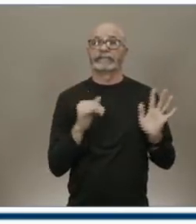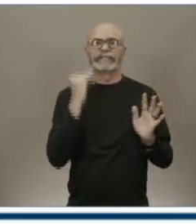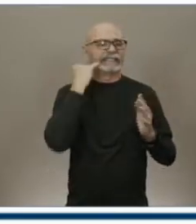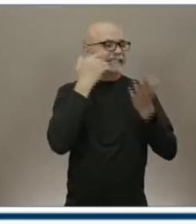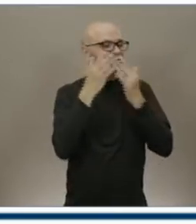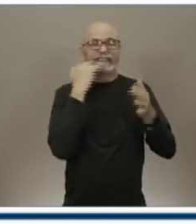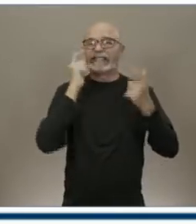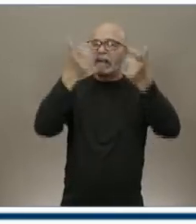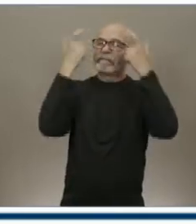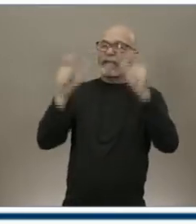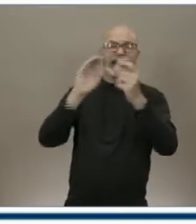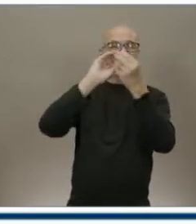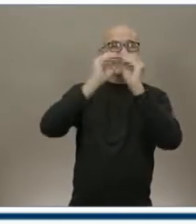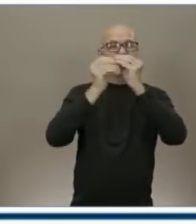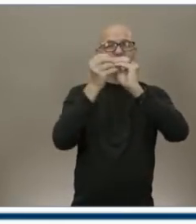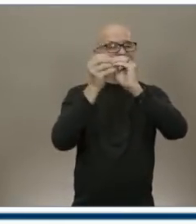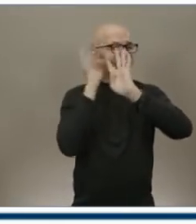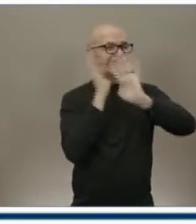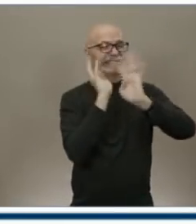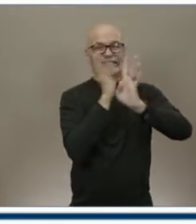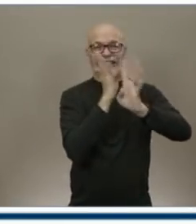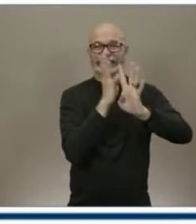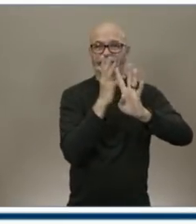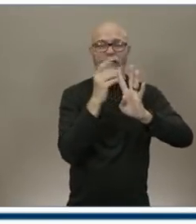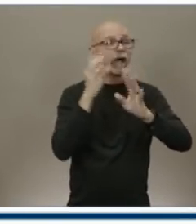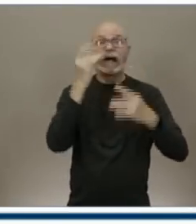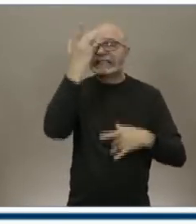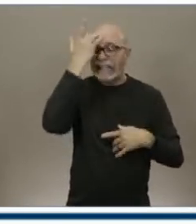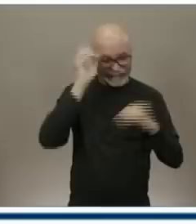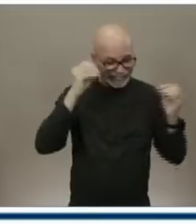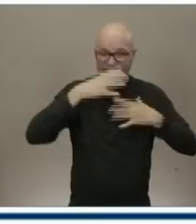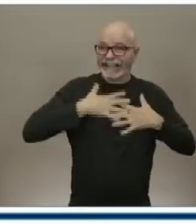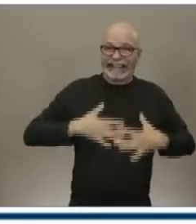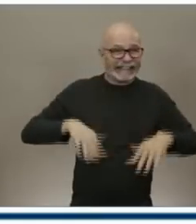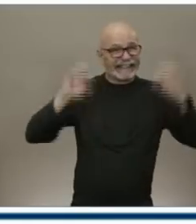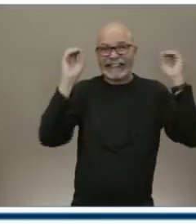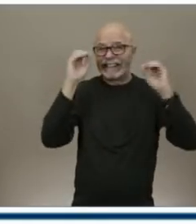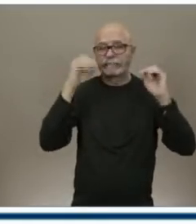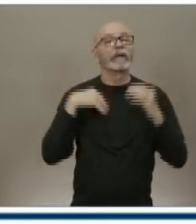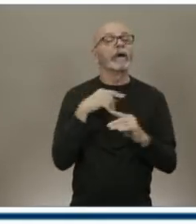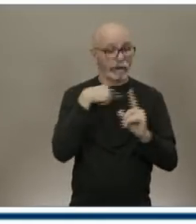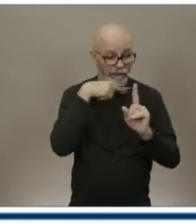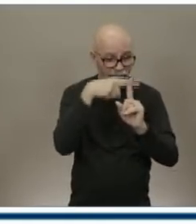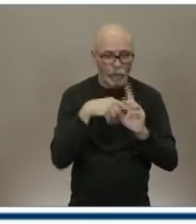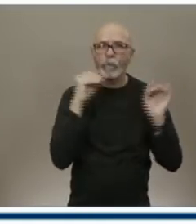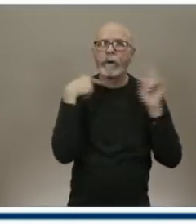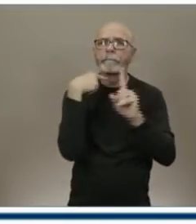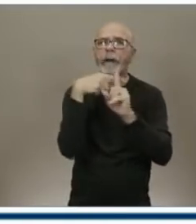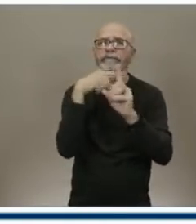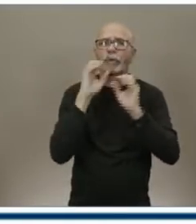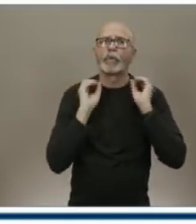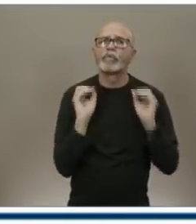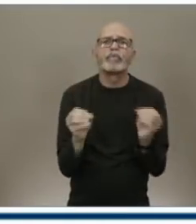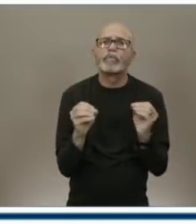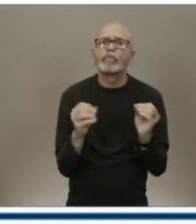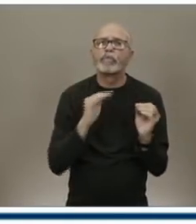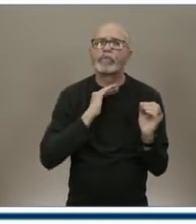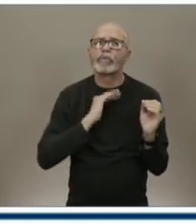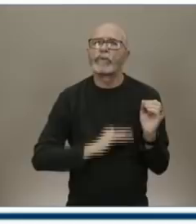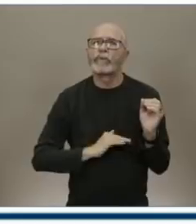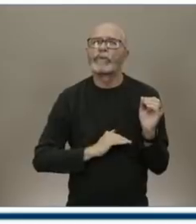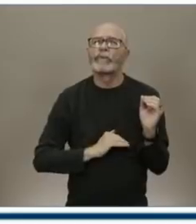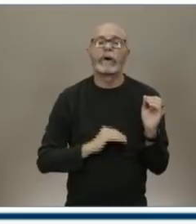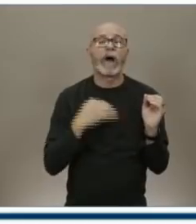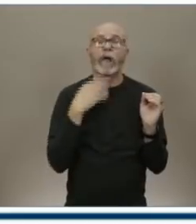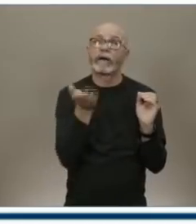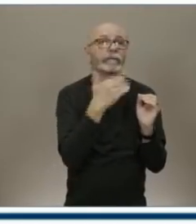people asymptomatically, we had no positives. Again, very reassuring that we're not missing something in terms of community spread. We're